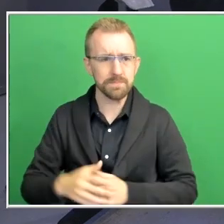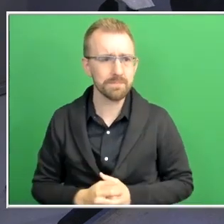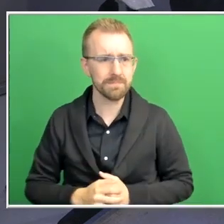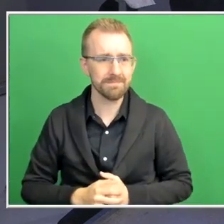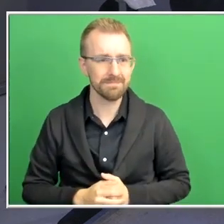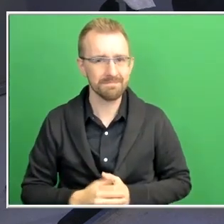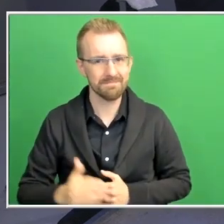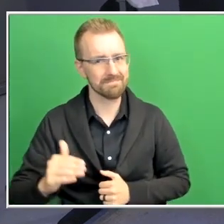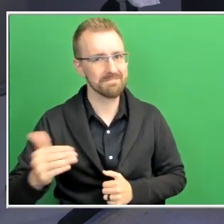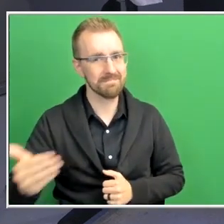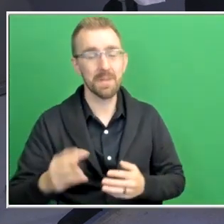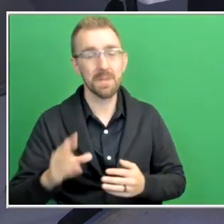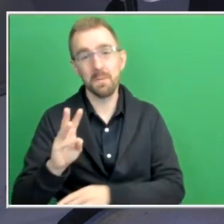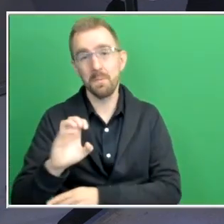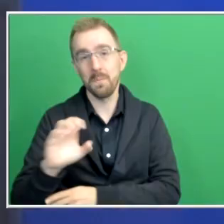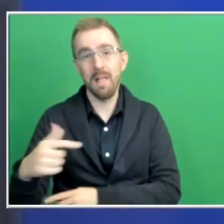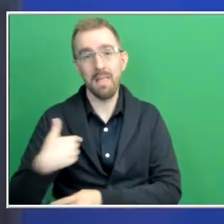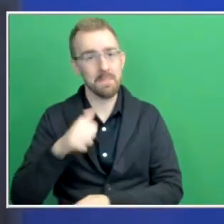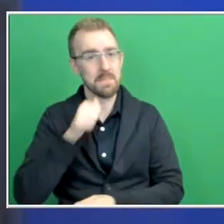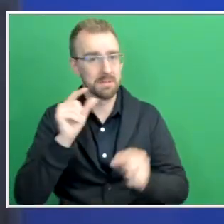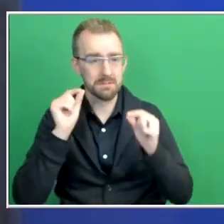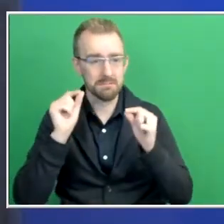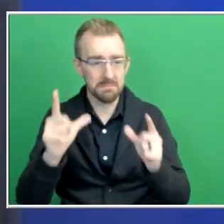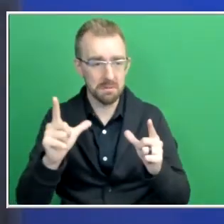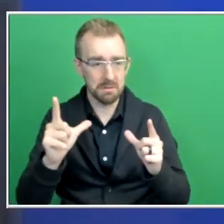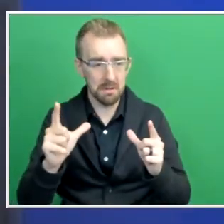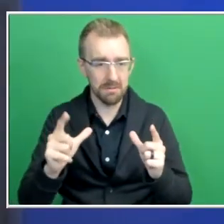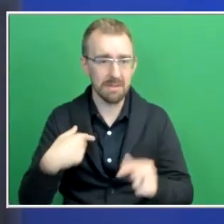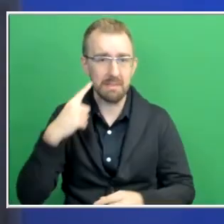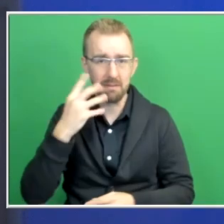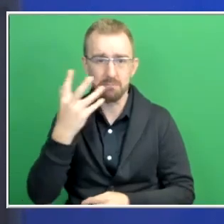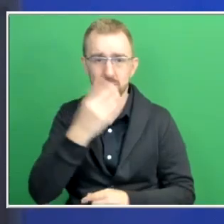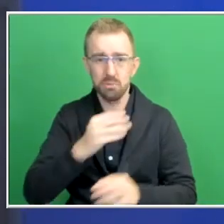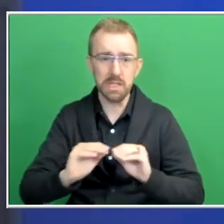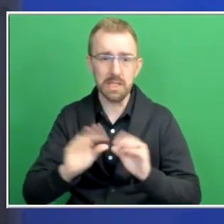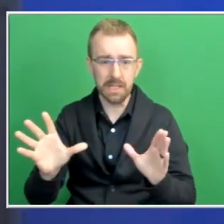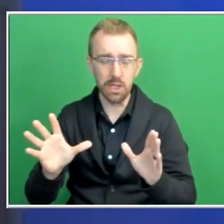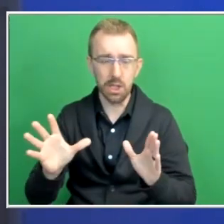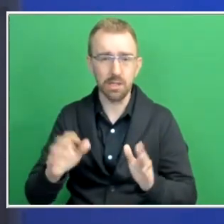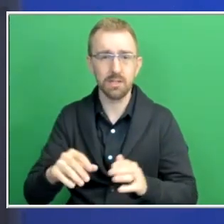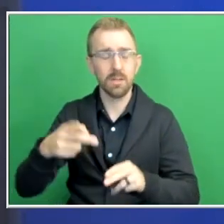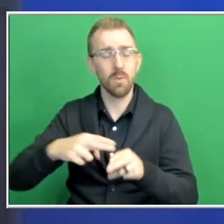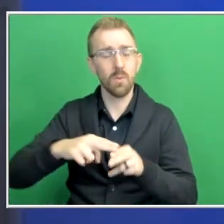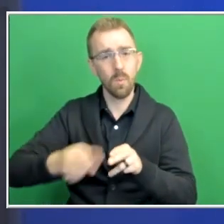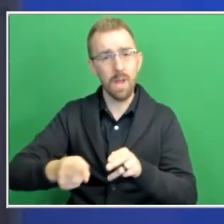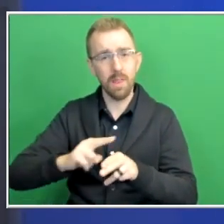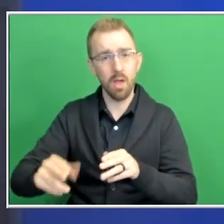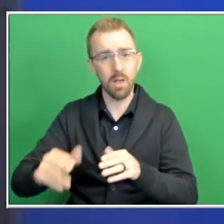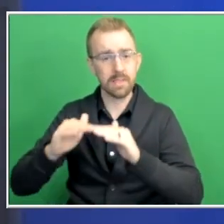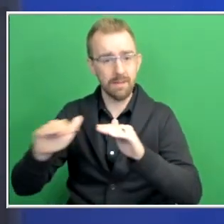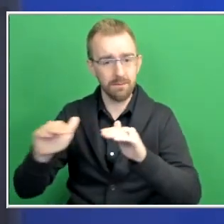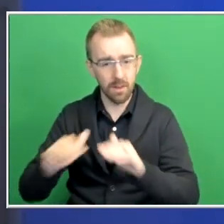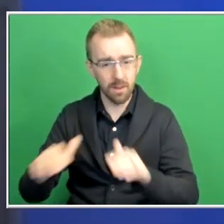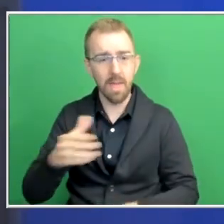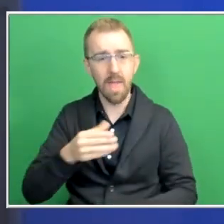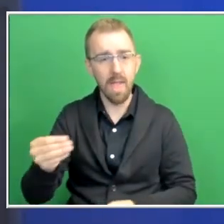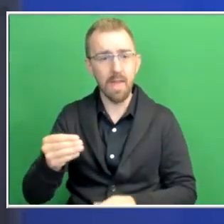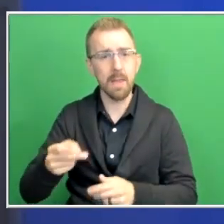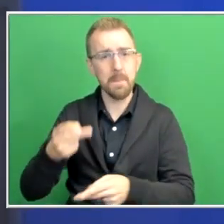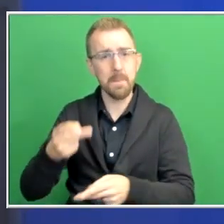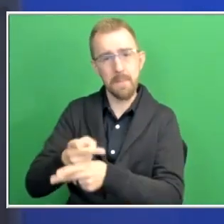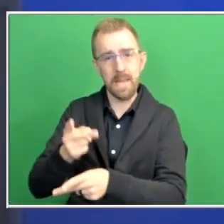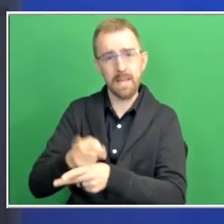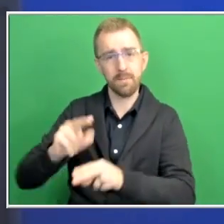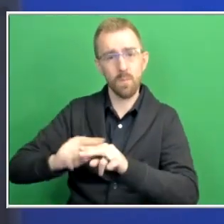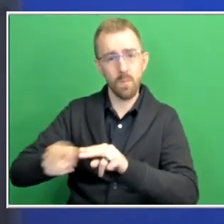Well, I'm not surprised. I think it's pretty clear that the degree of weight loss and the maintenance of the weight loss is far